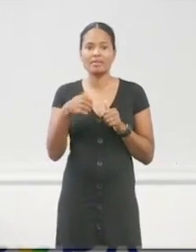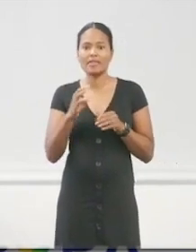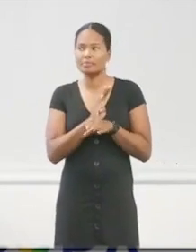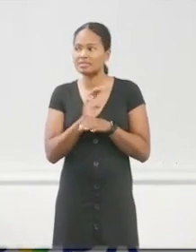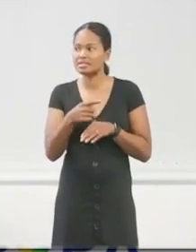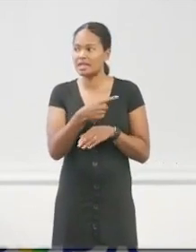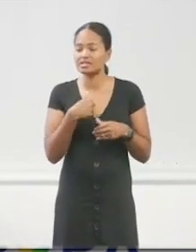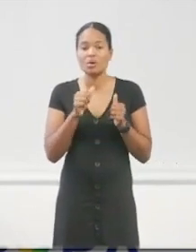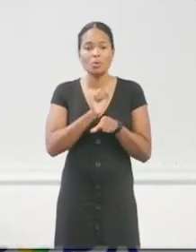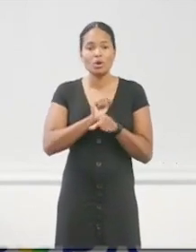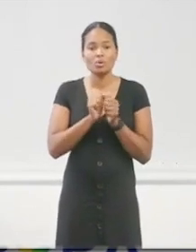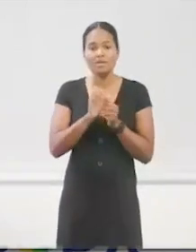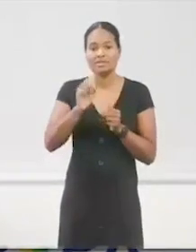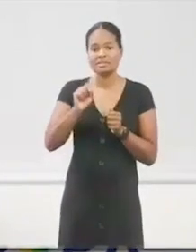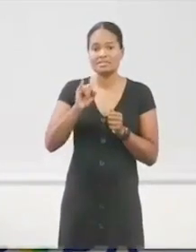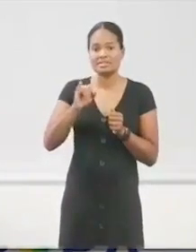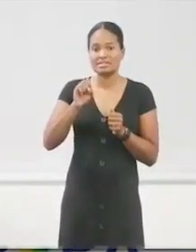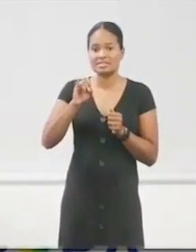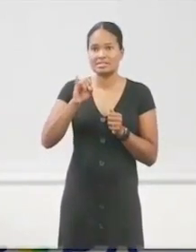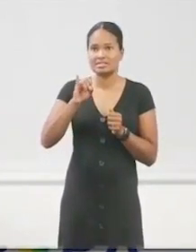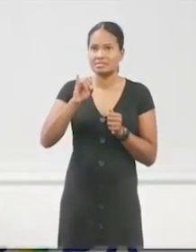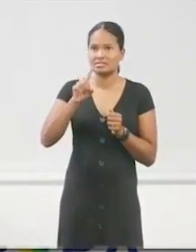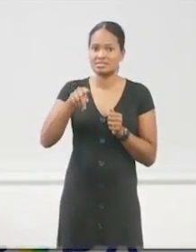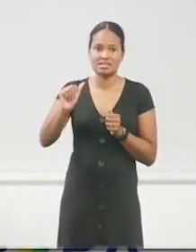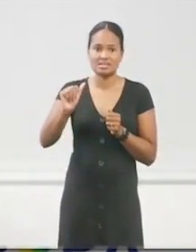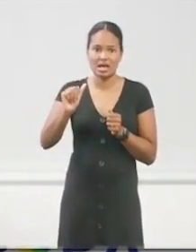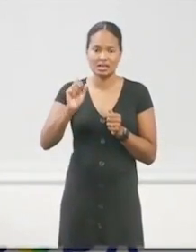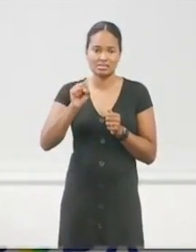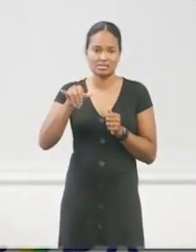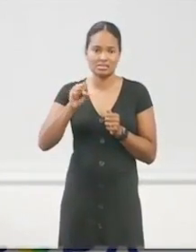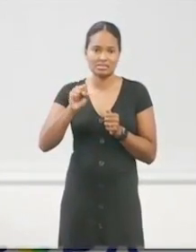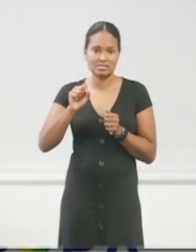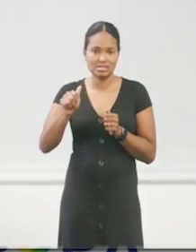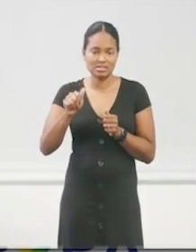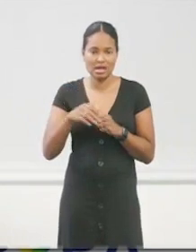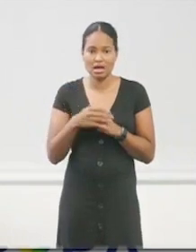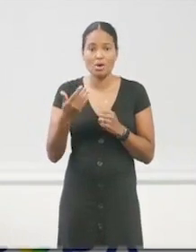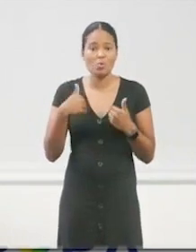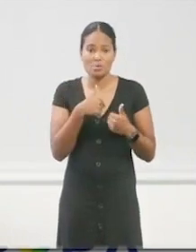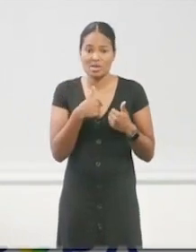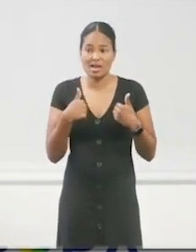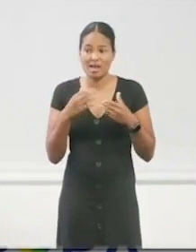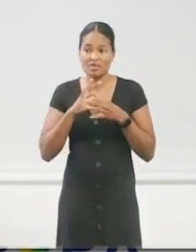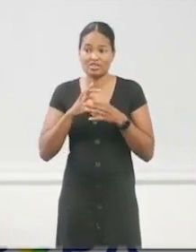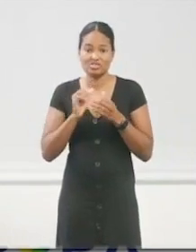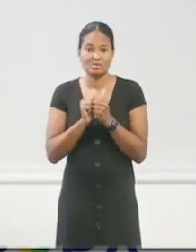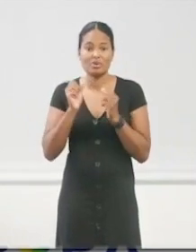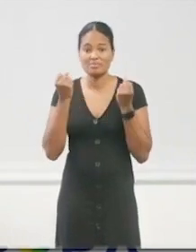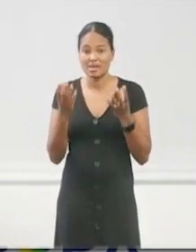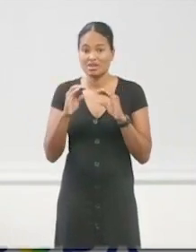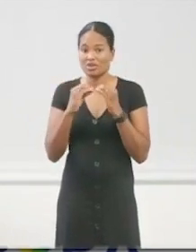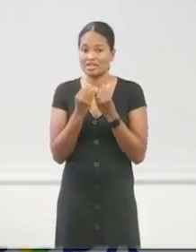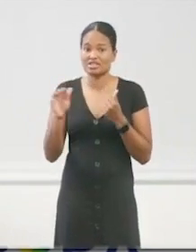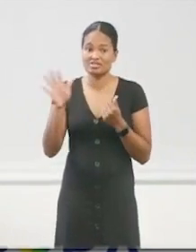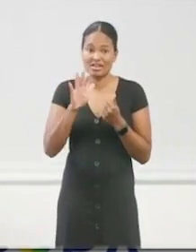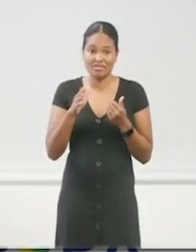Work with CISA. We provide access to a lot of the three-letter and four-letter agencies out there, as well as all the free tools and resources that we can do to